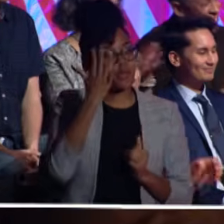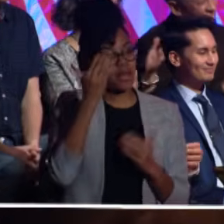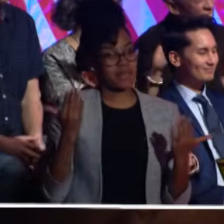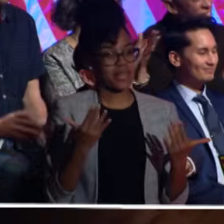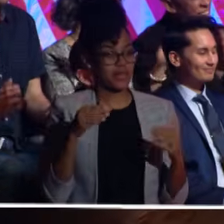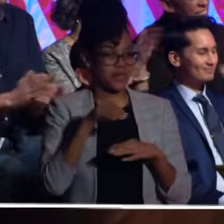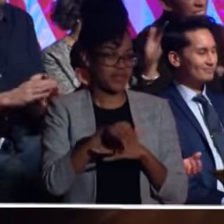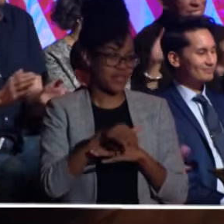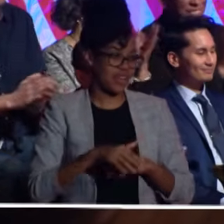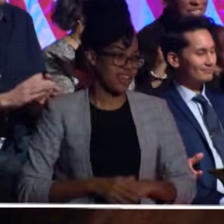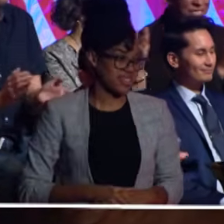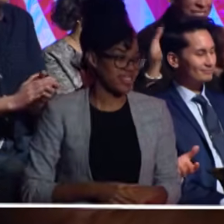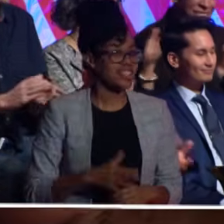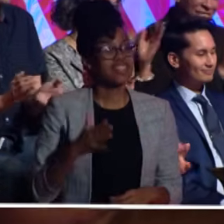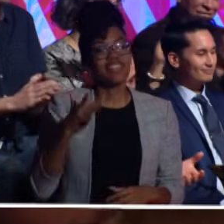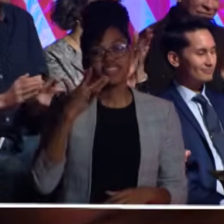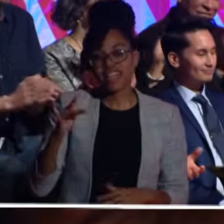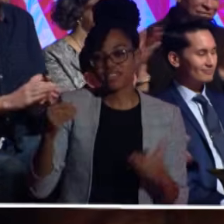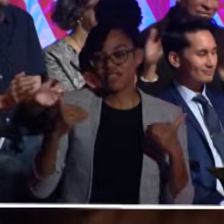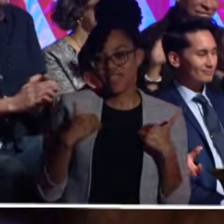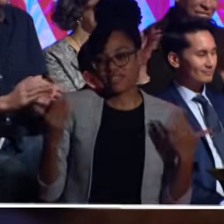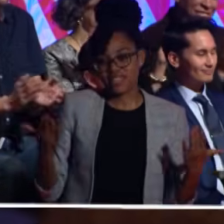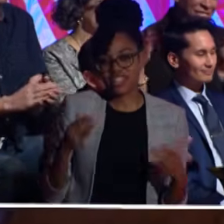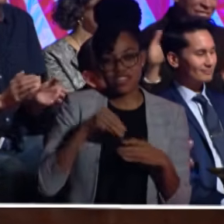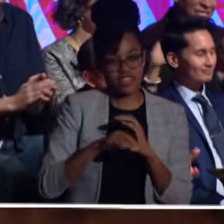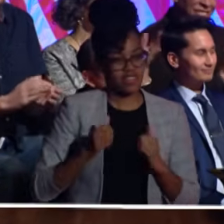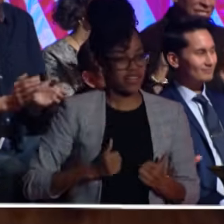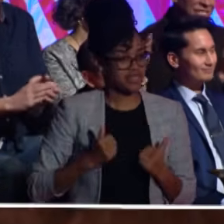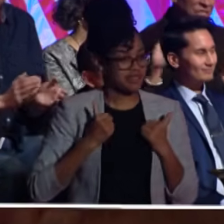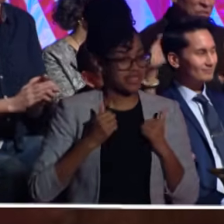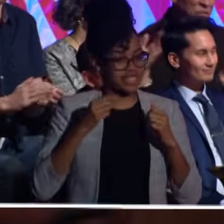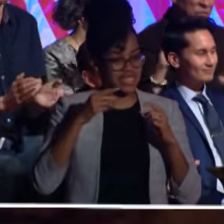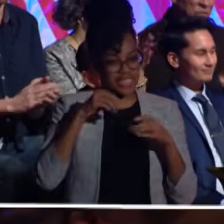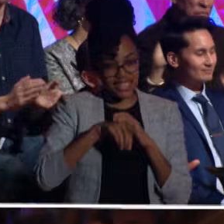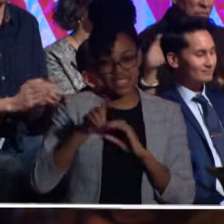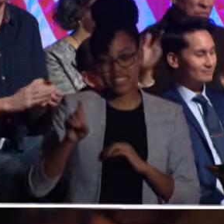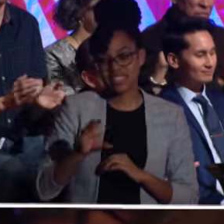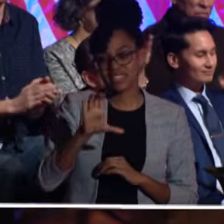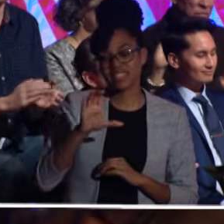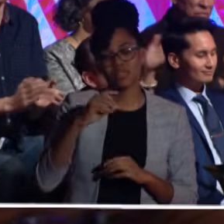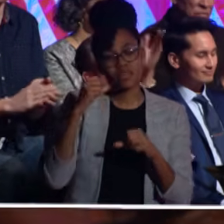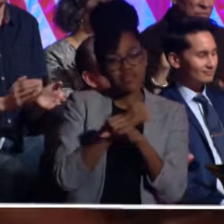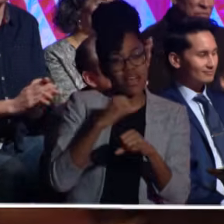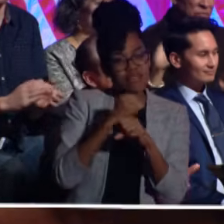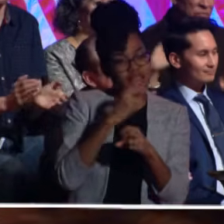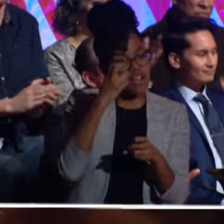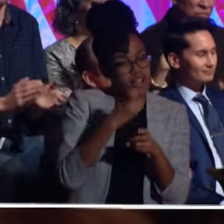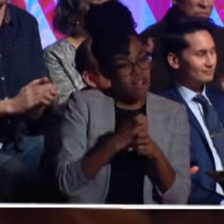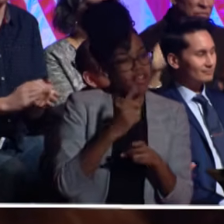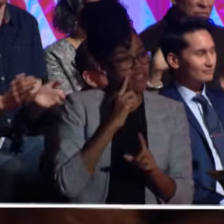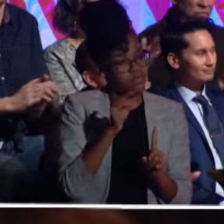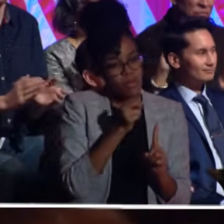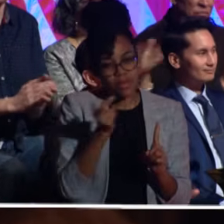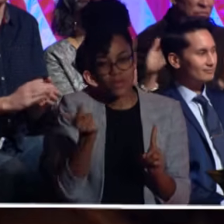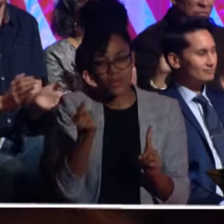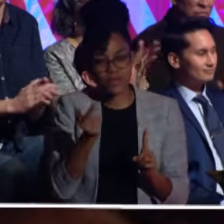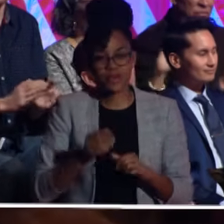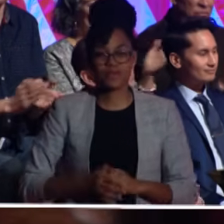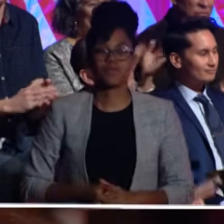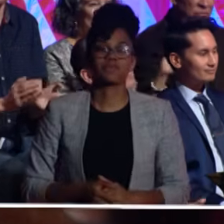lucky to have him and his grandma in our city, and that's why we fight so hard for families like